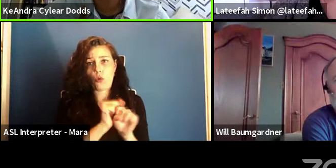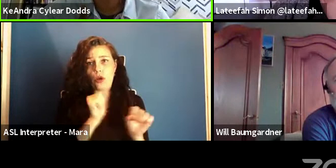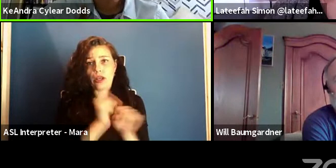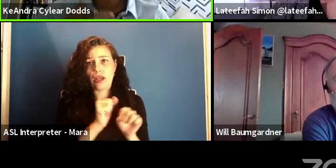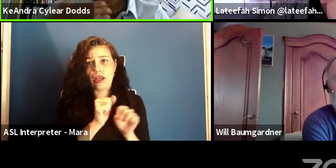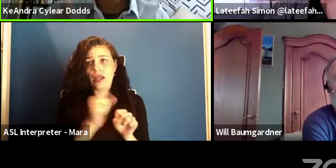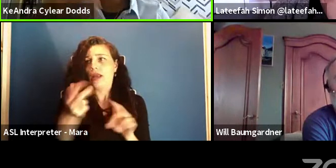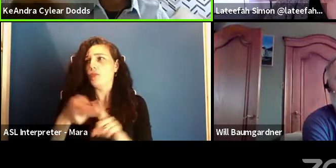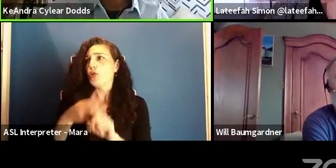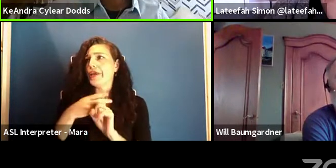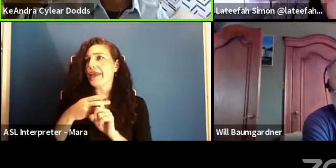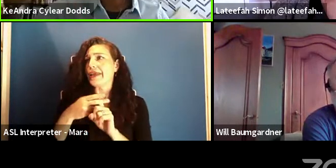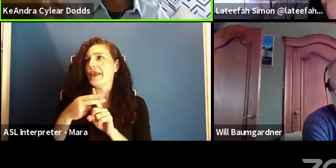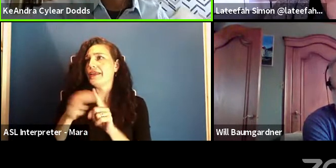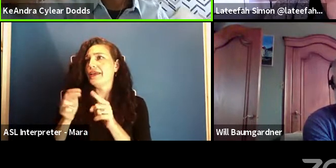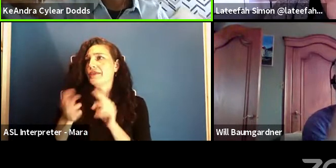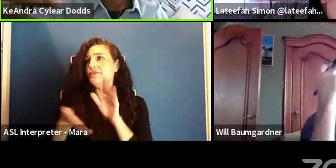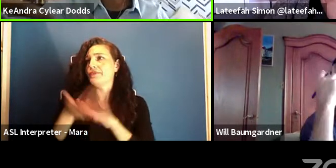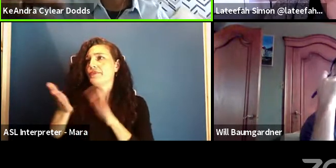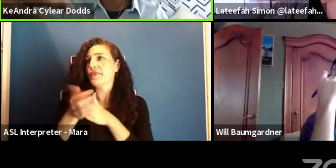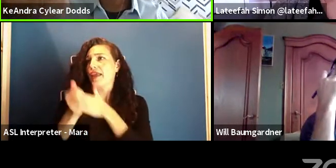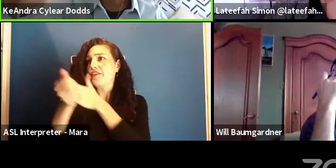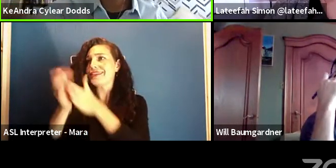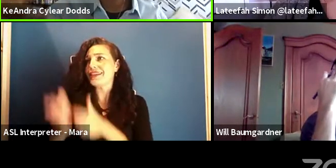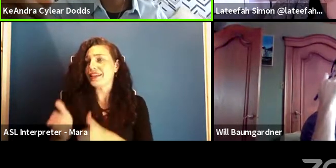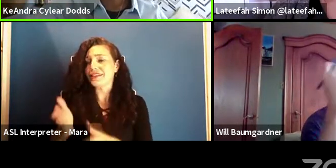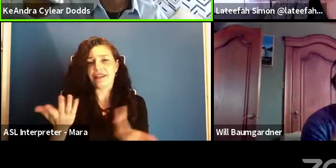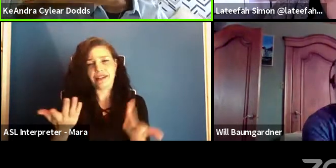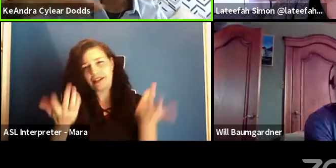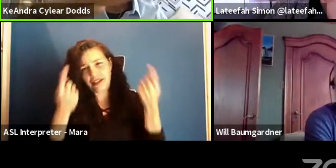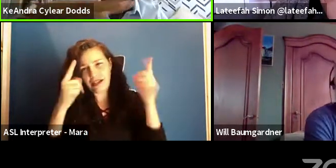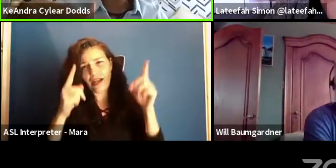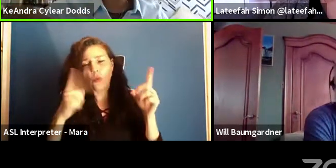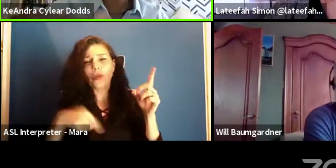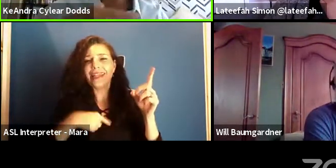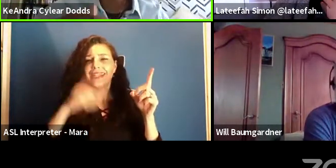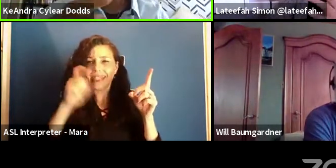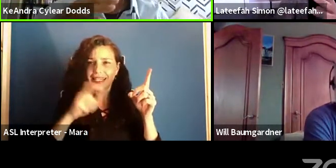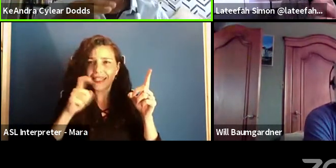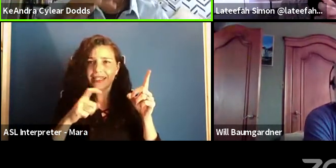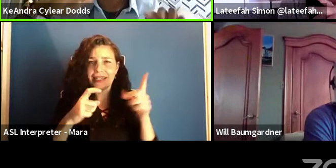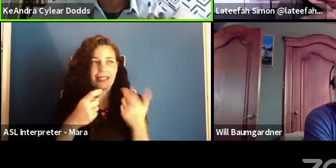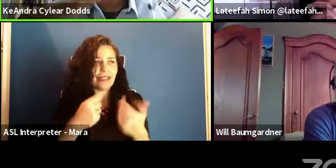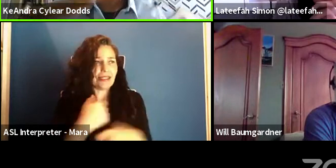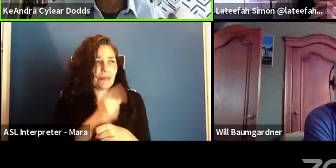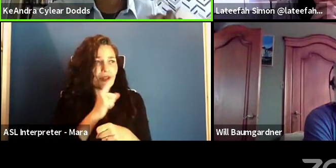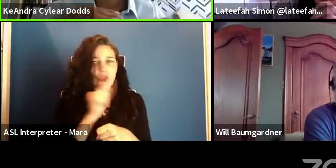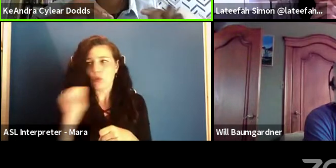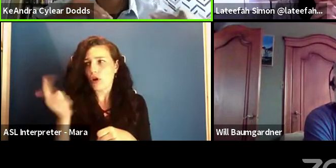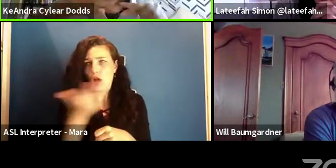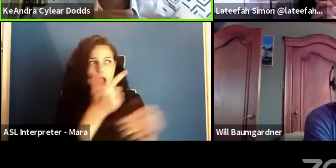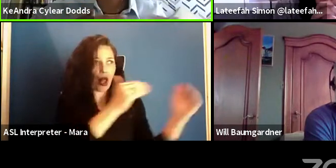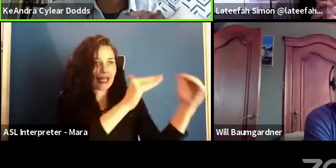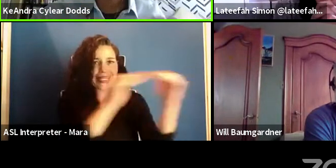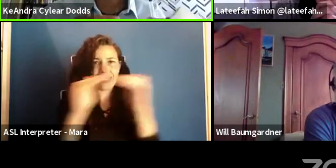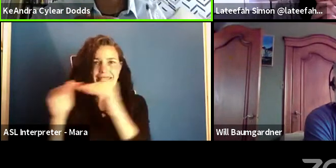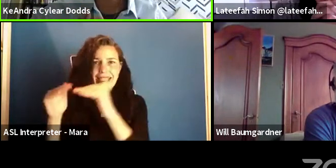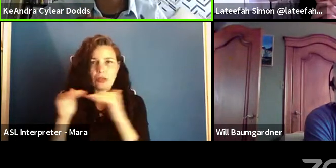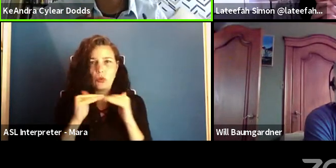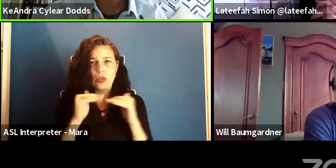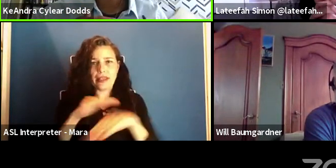person. We really genuinely want to have someone else like leading and kind of making sure everyone's on an equal platform when we're having